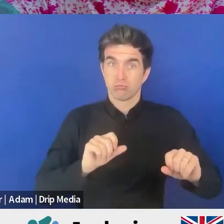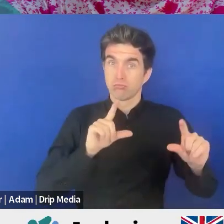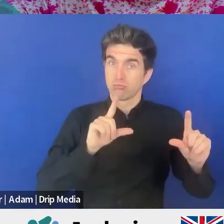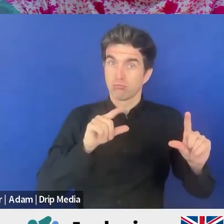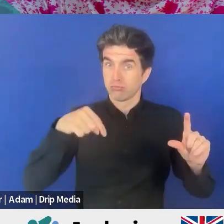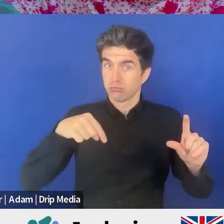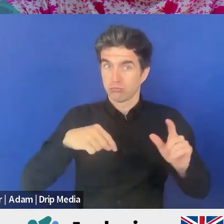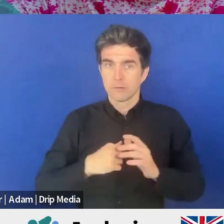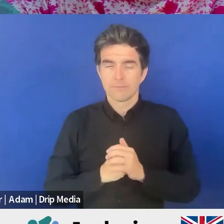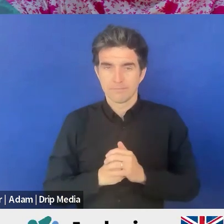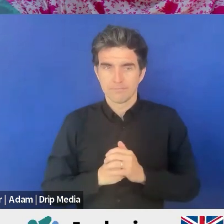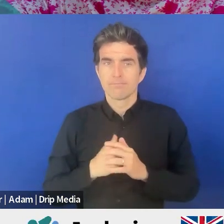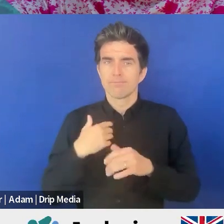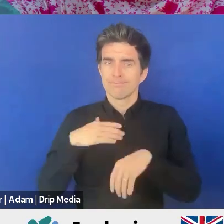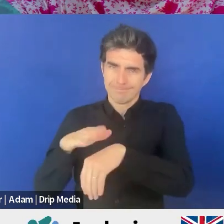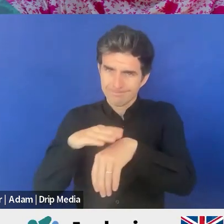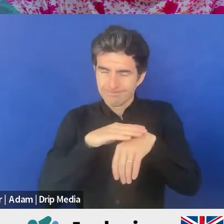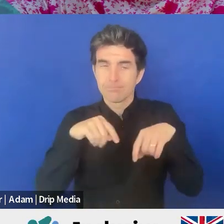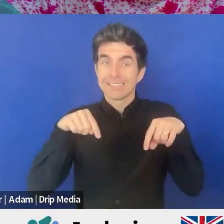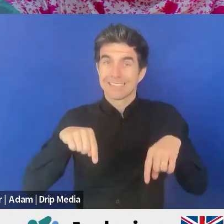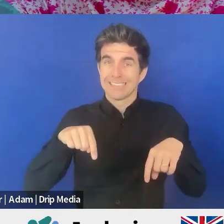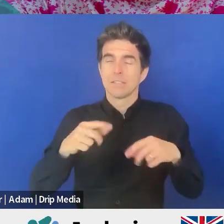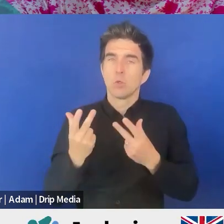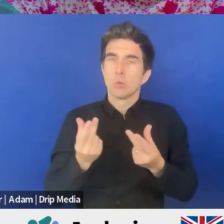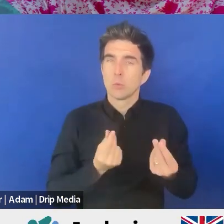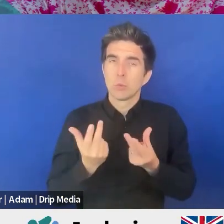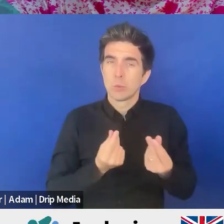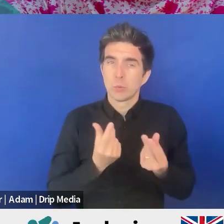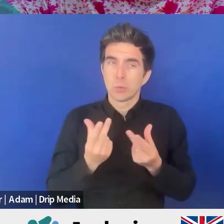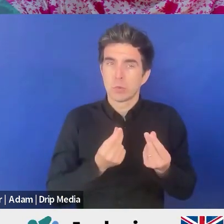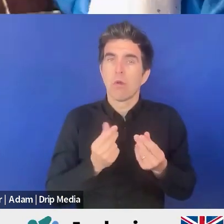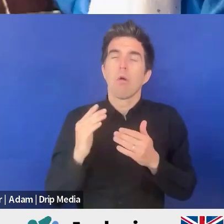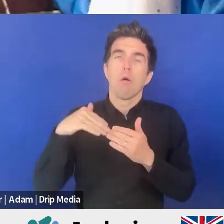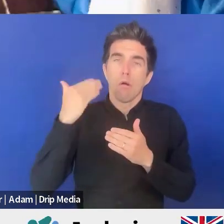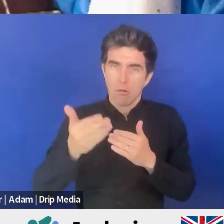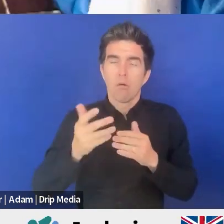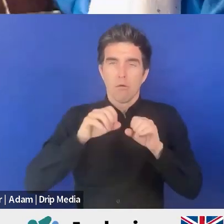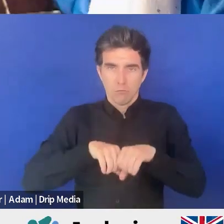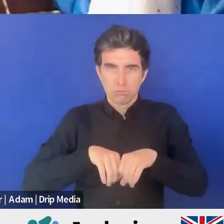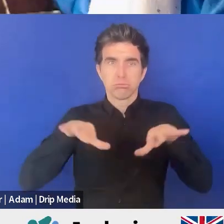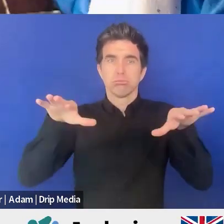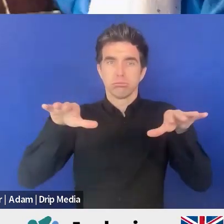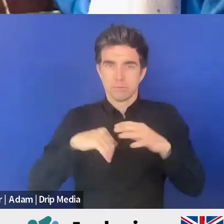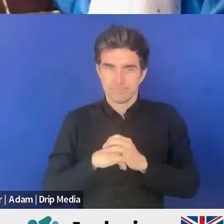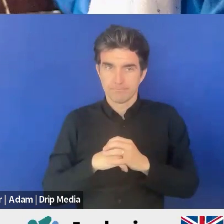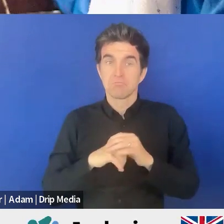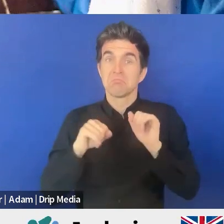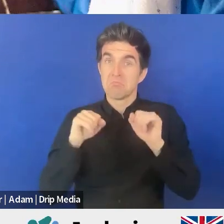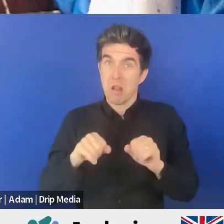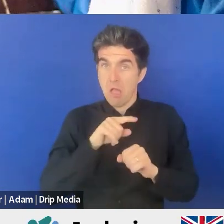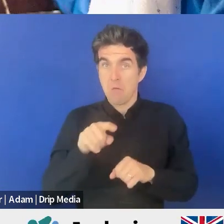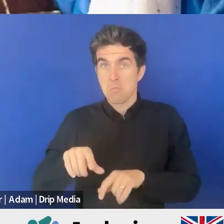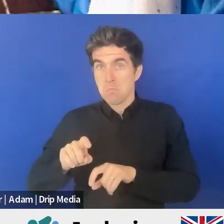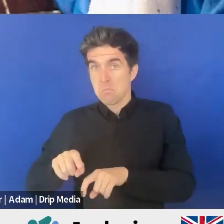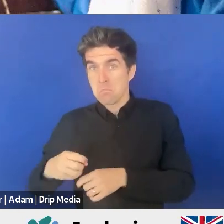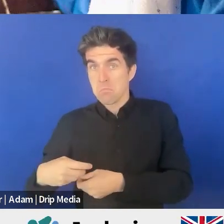will be recorded and shared afterwards. You can use the chat function to make any comments, and please feel free to use